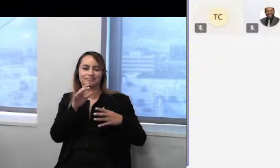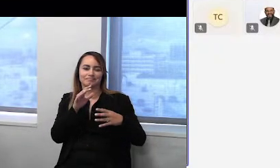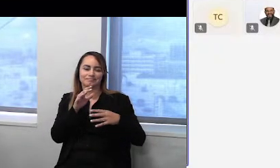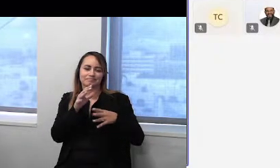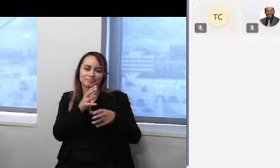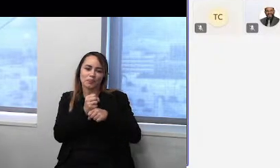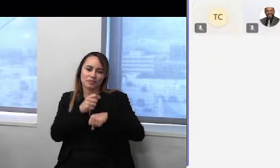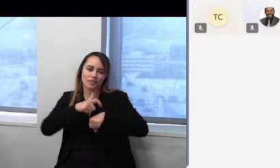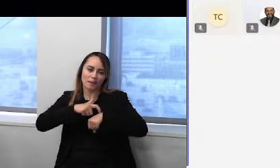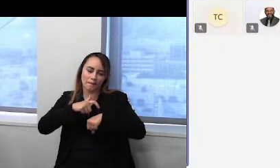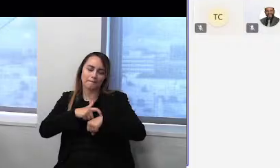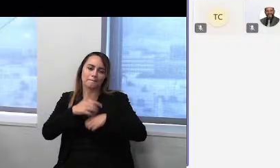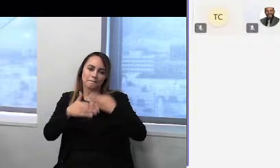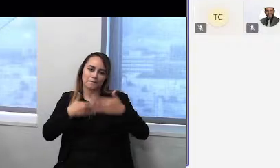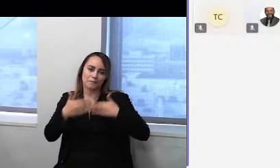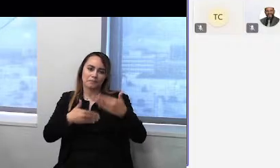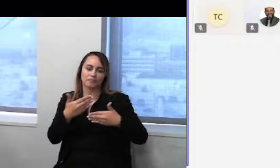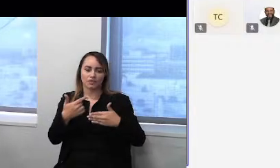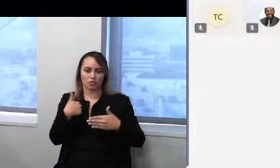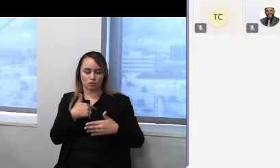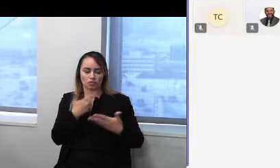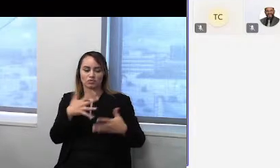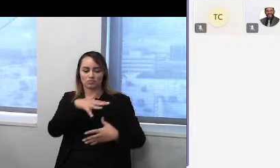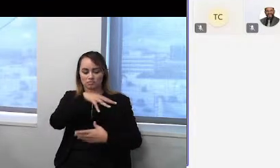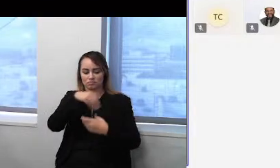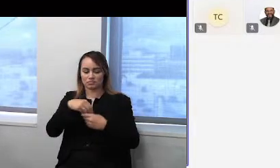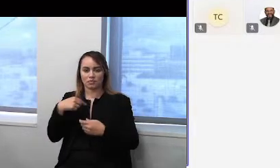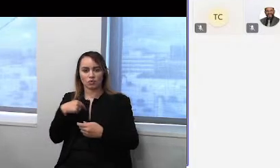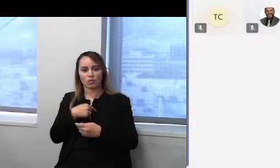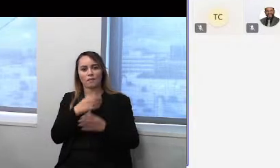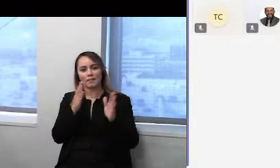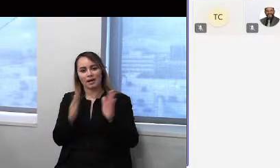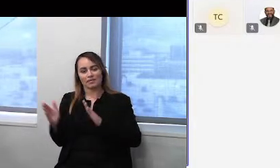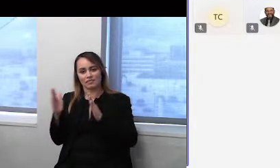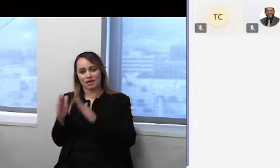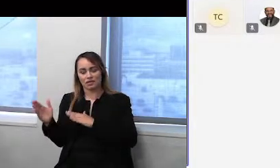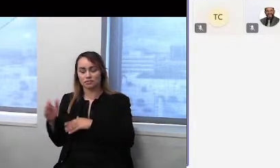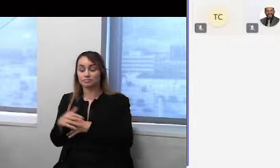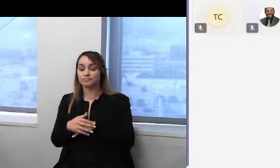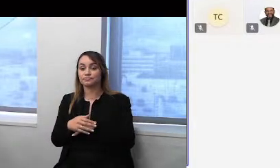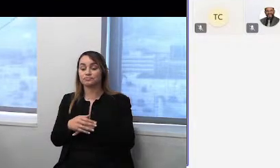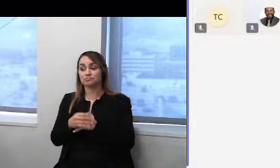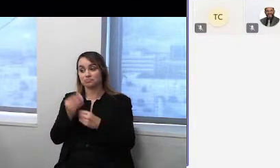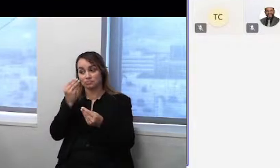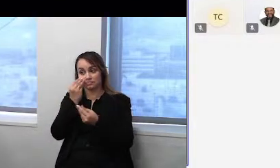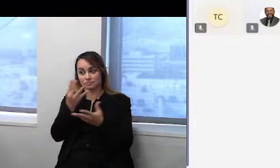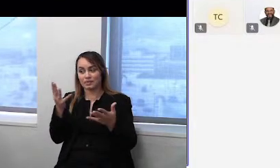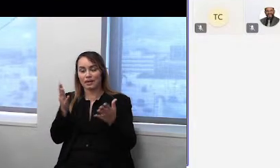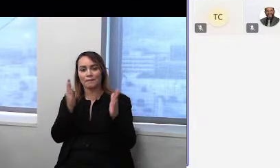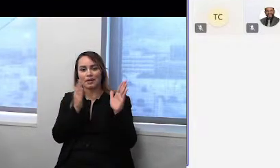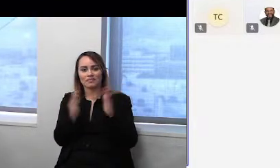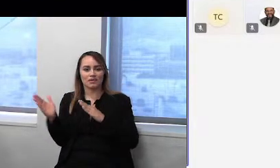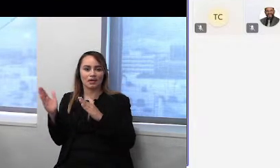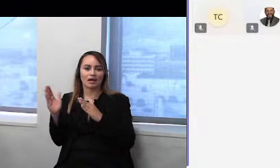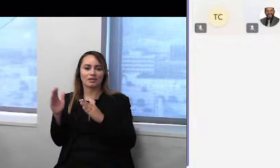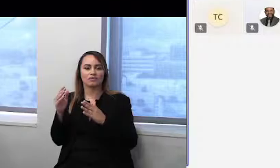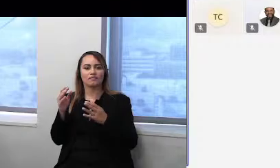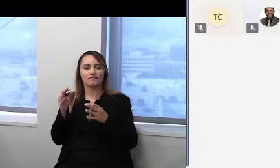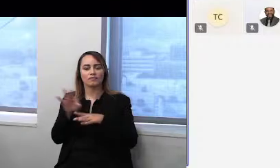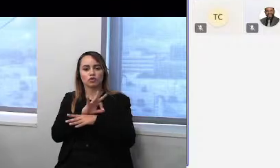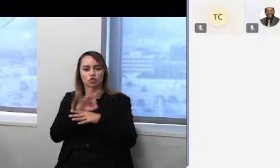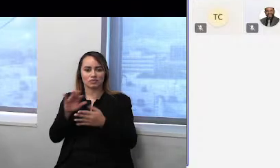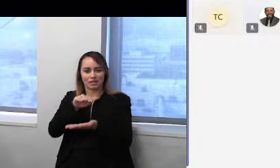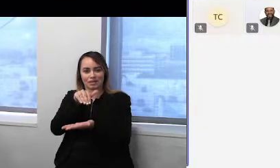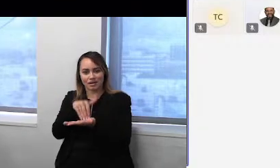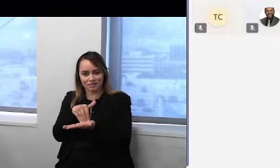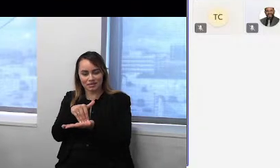studies. I'll also share that the planning is a centralized function within our organization for a group of teammates